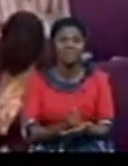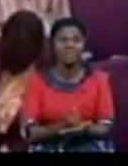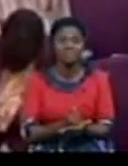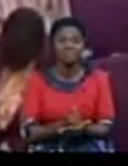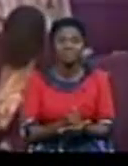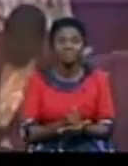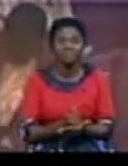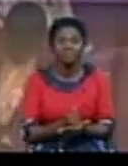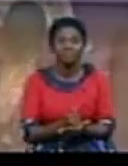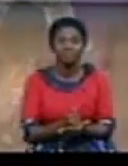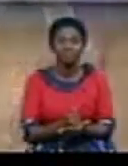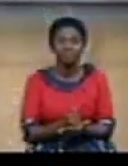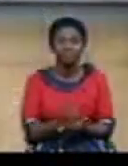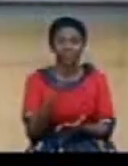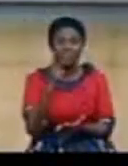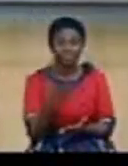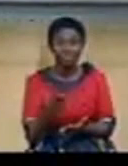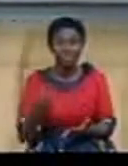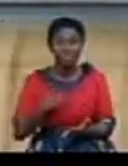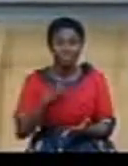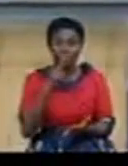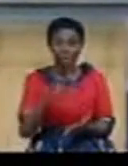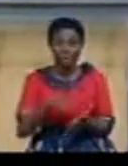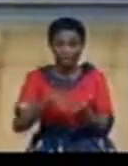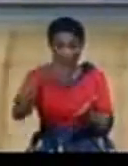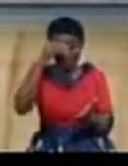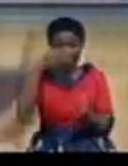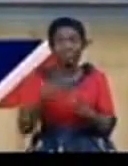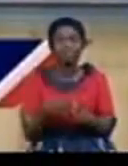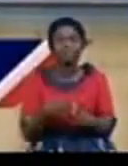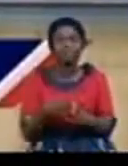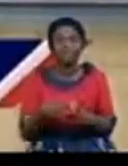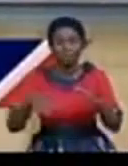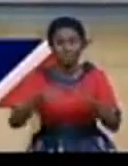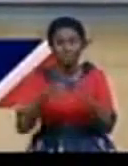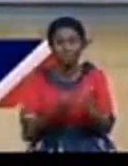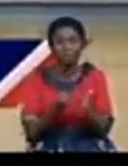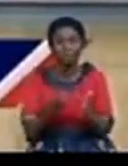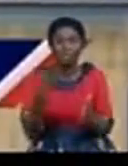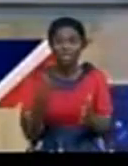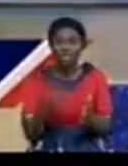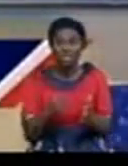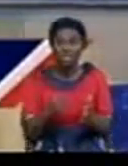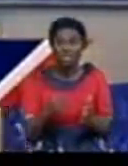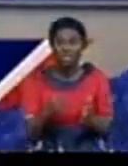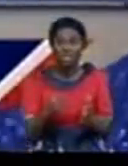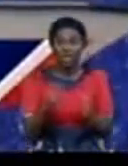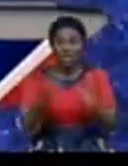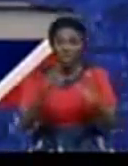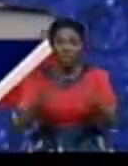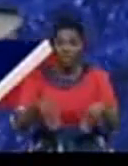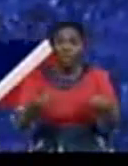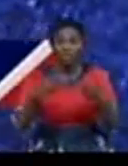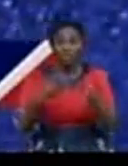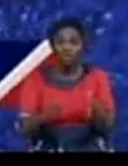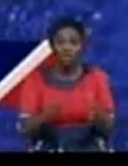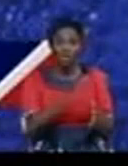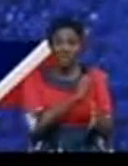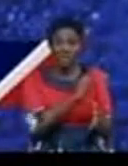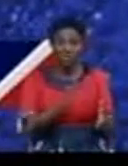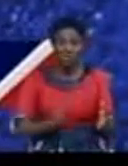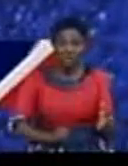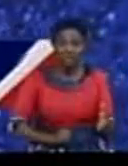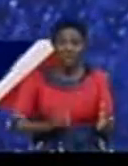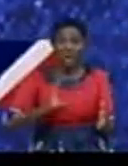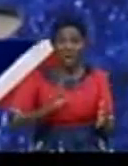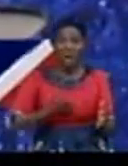one, the provision of Emmanuel, our sanctifier. The provision of Emmanuel, our